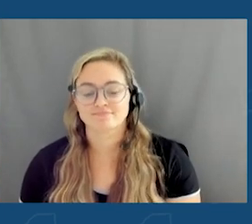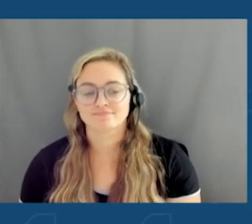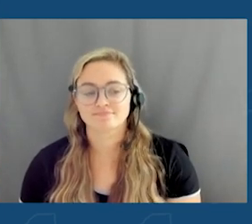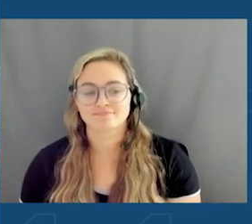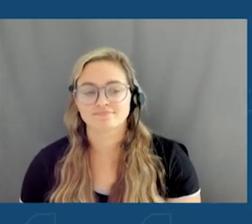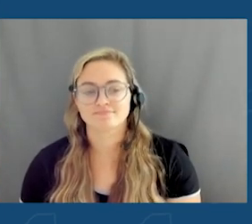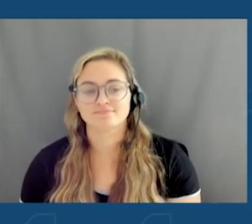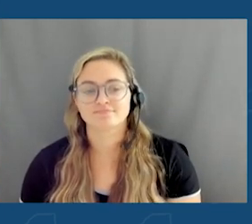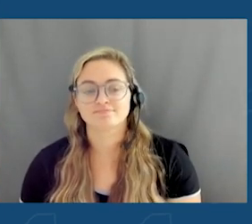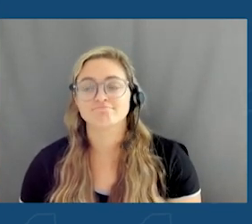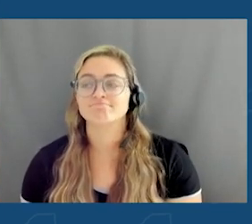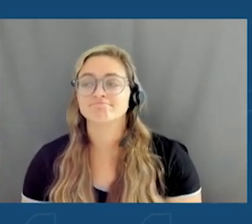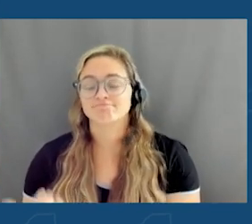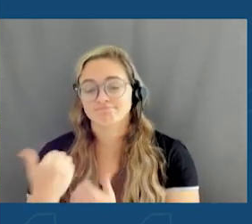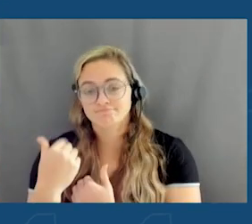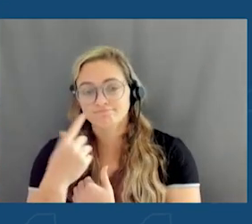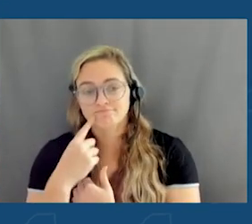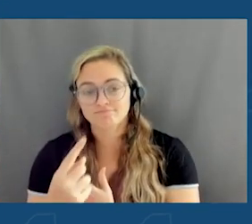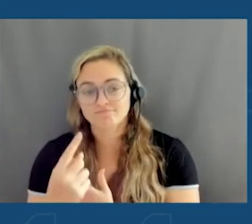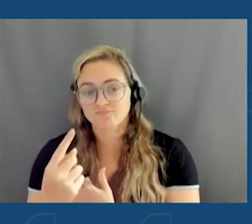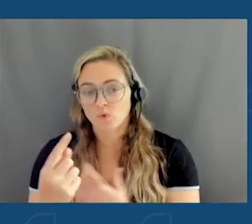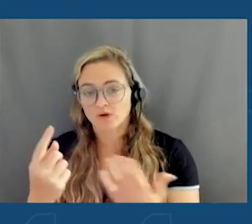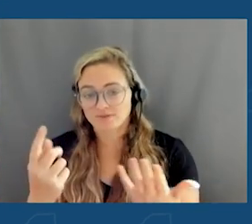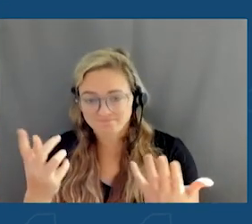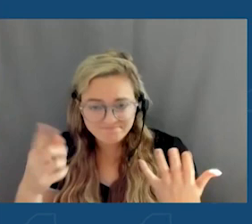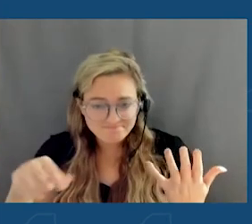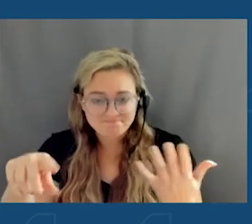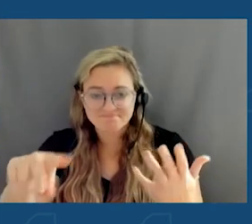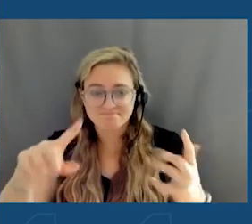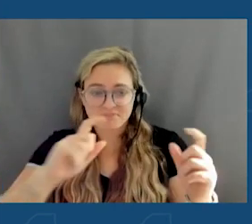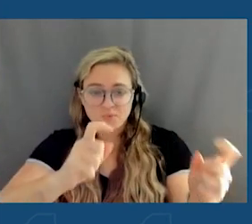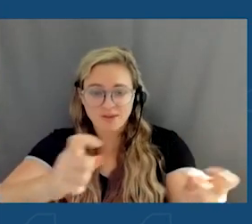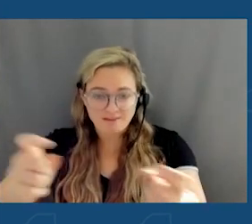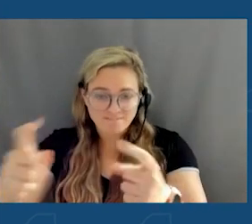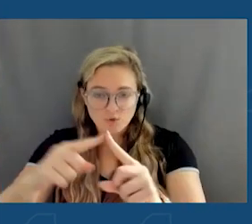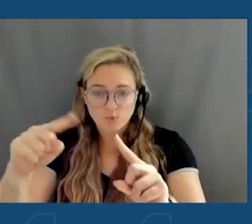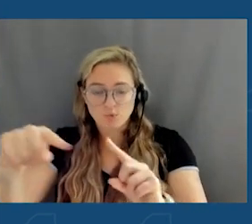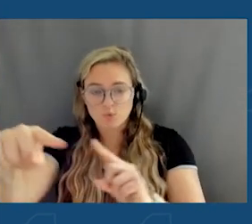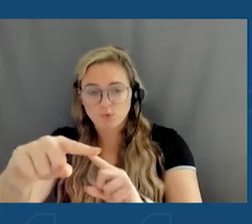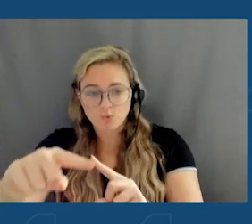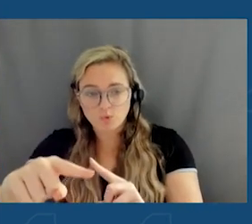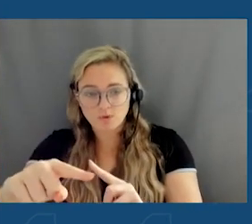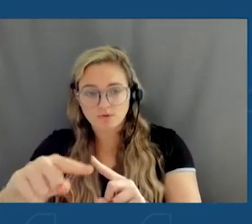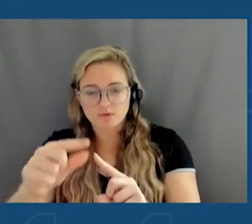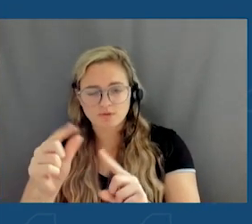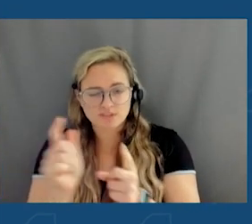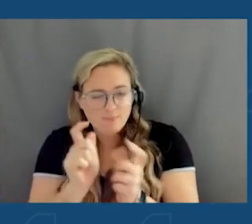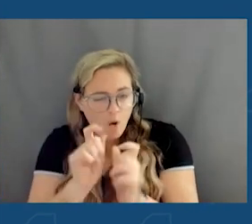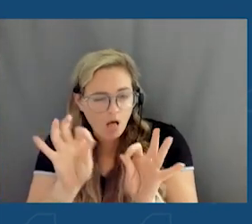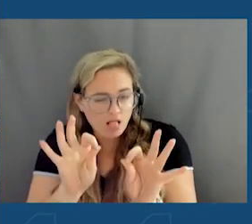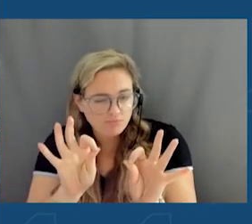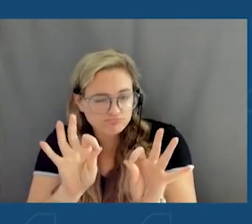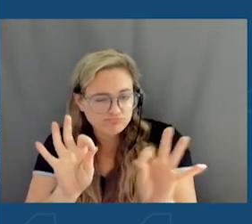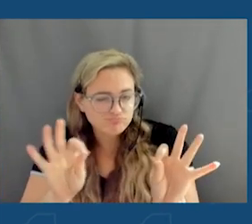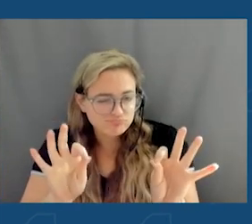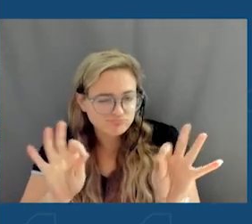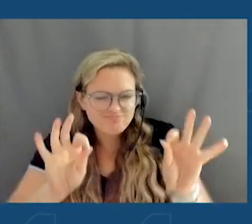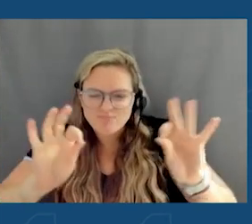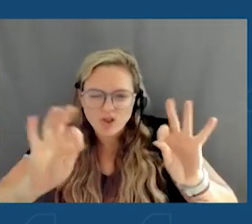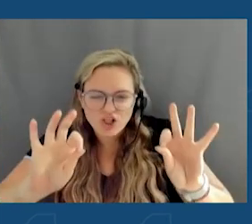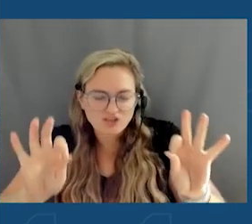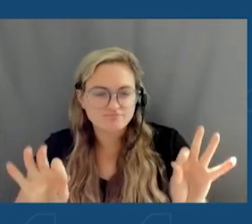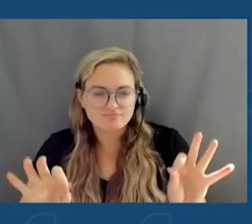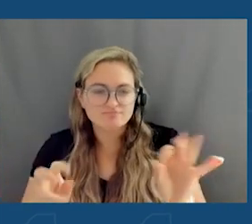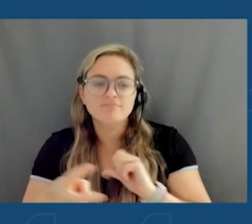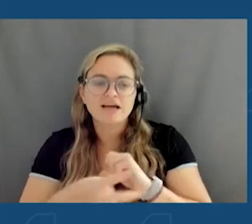On behalf of PTP, we have a small token for you. Aya will pass those out. Un poquito de arena, un tracito literal, that I saved